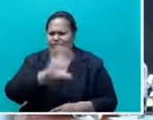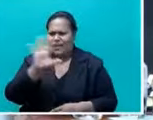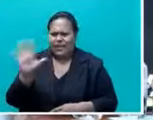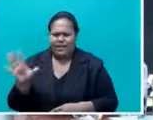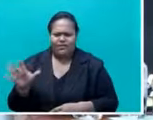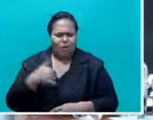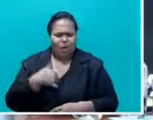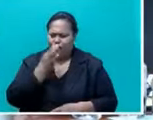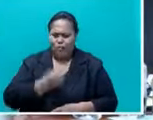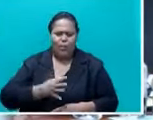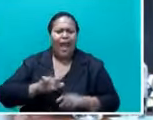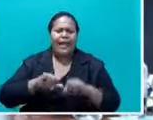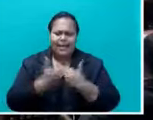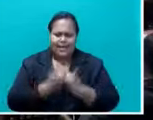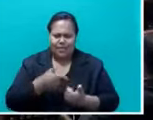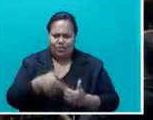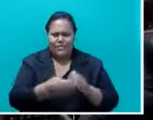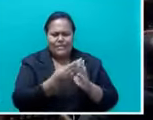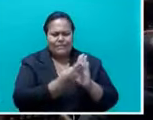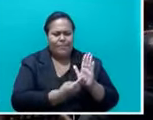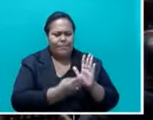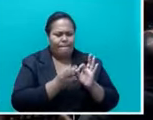not support it. Thank you.